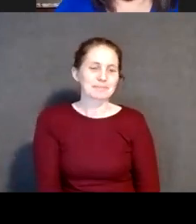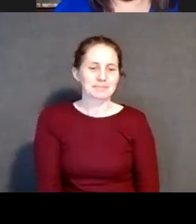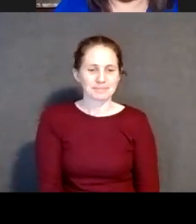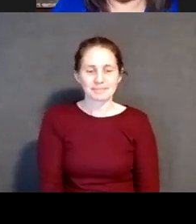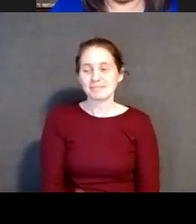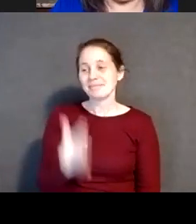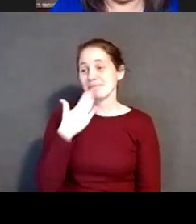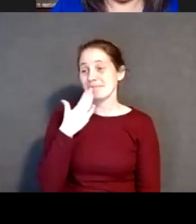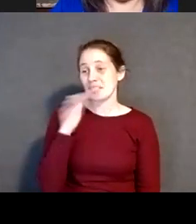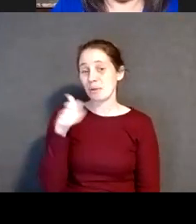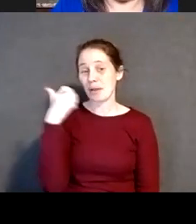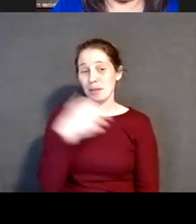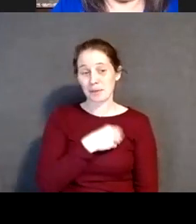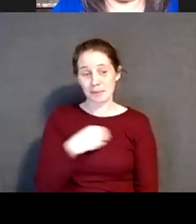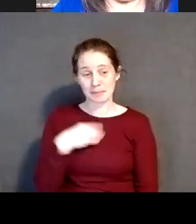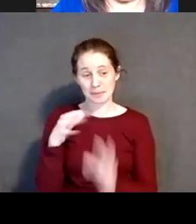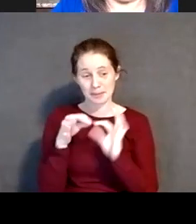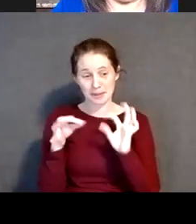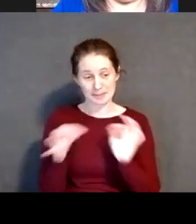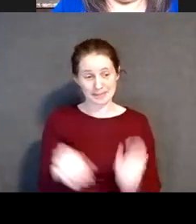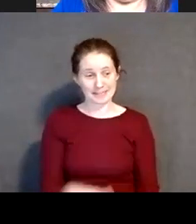Any other members?